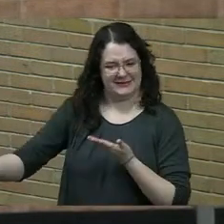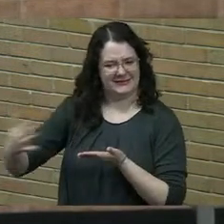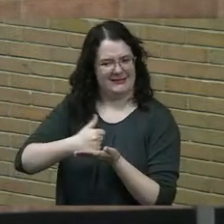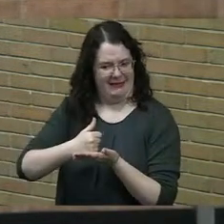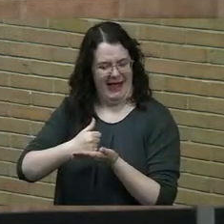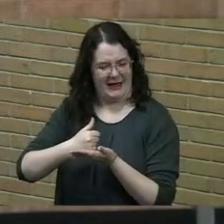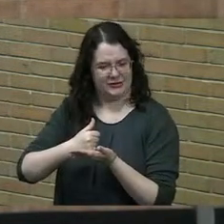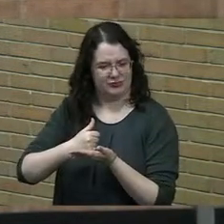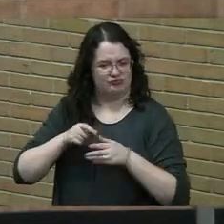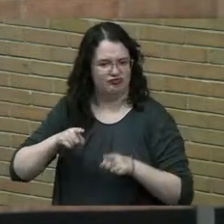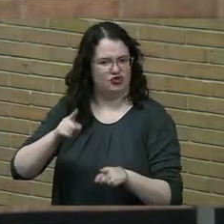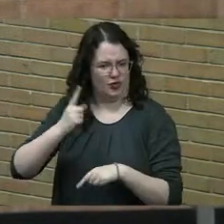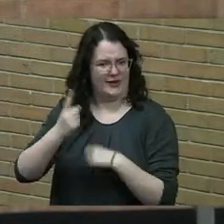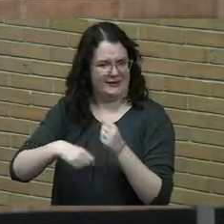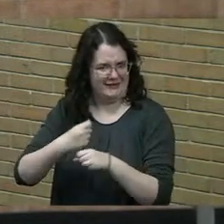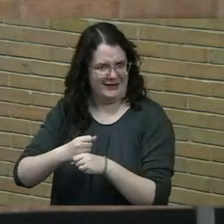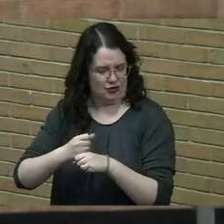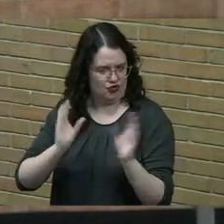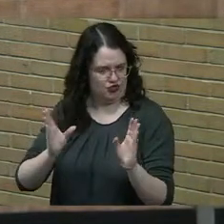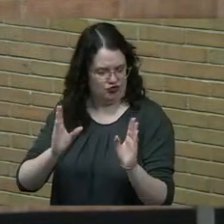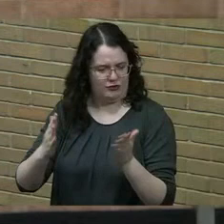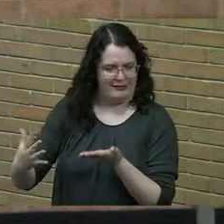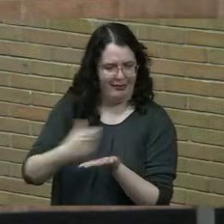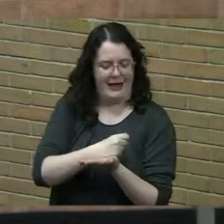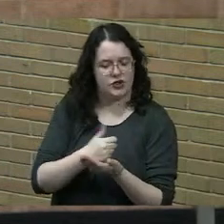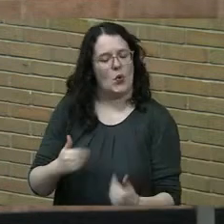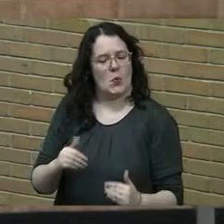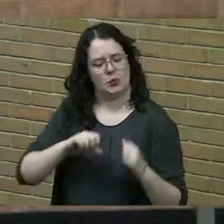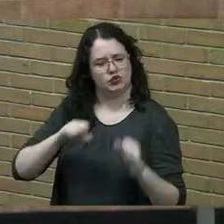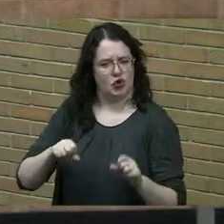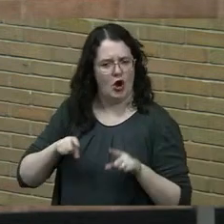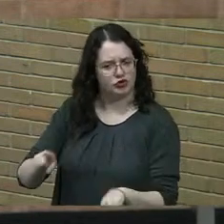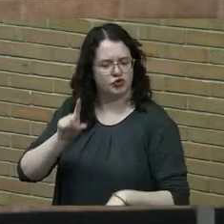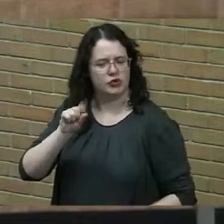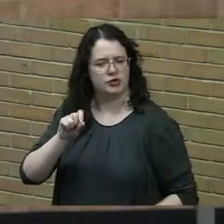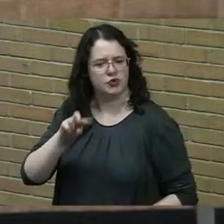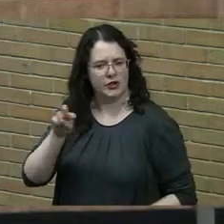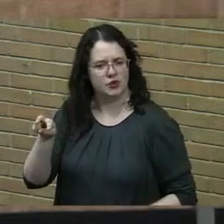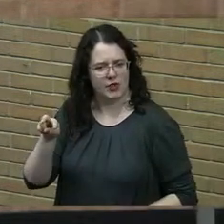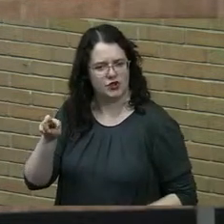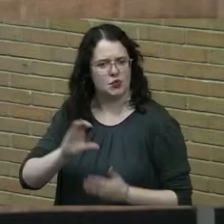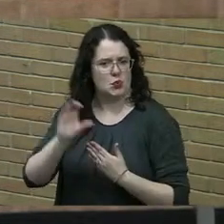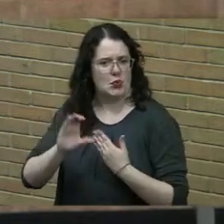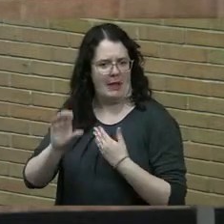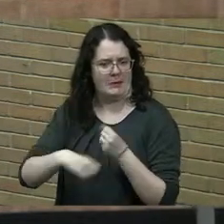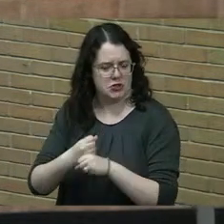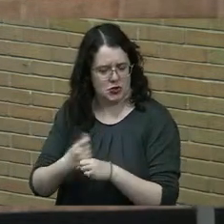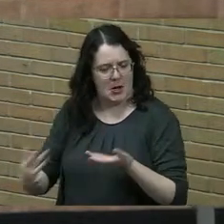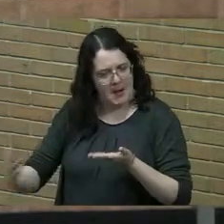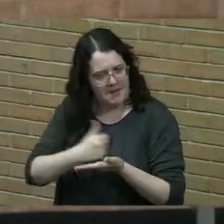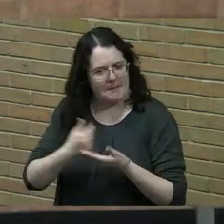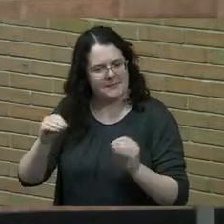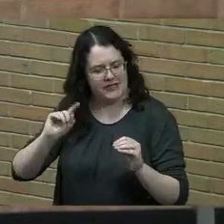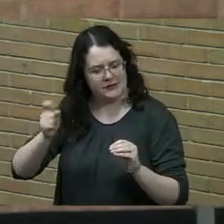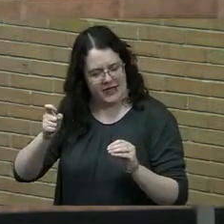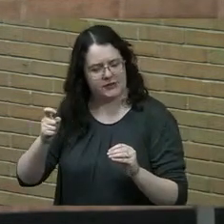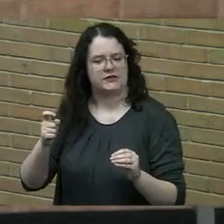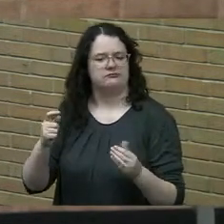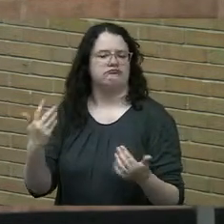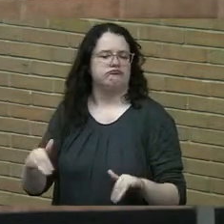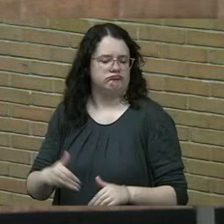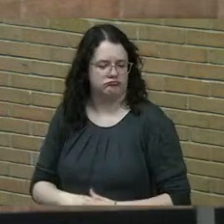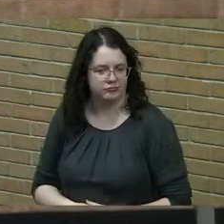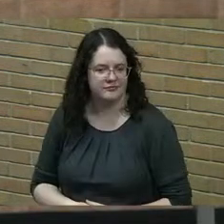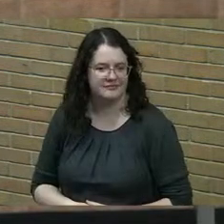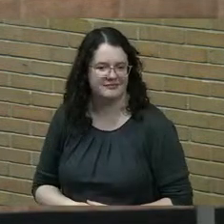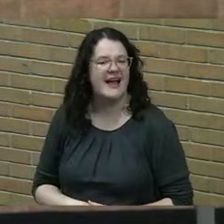year. Again, that came in very strong during the 2022 calendar year, and certainly will be something